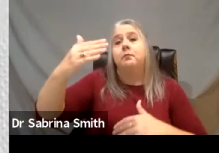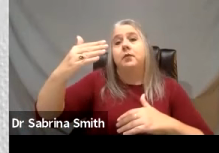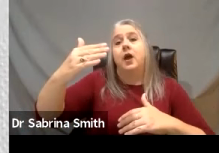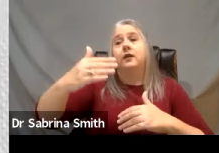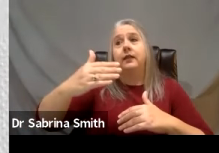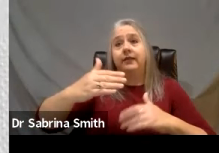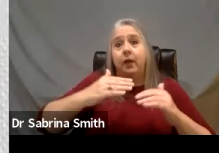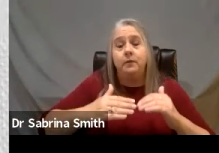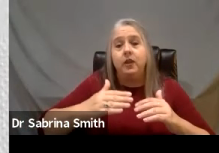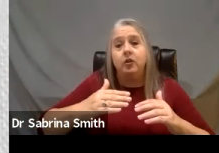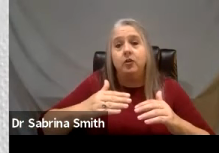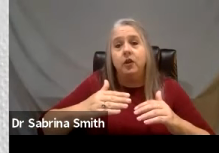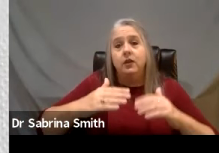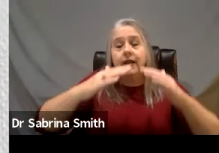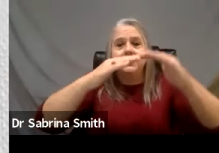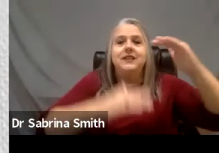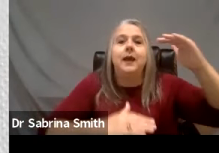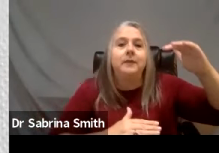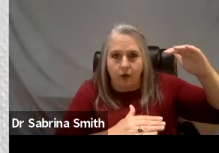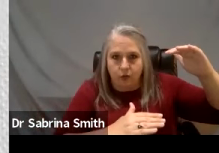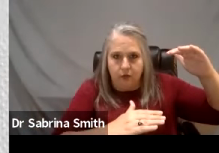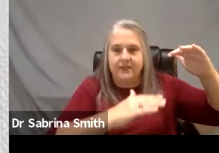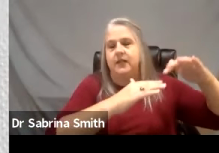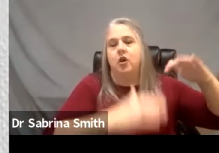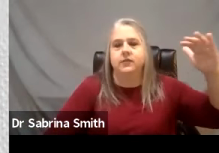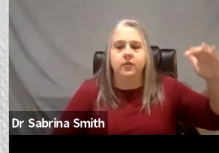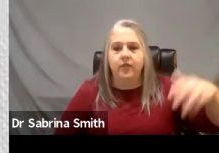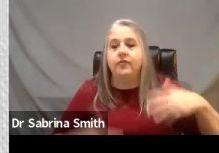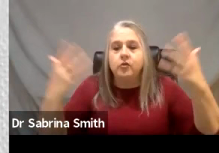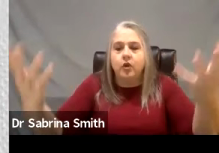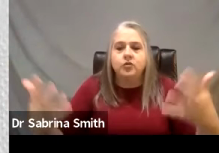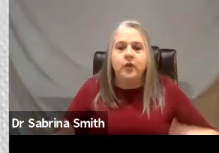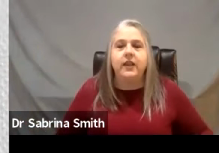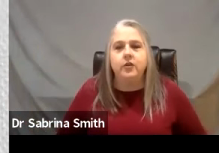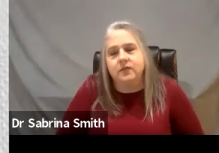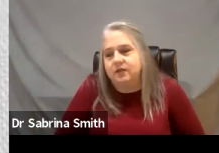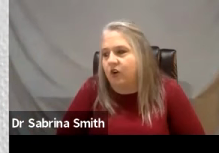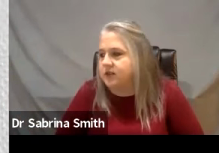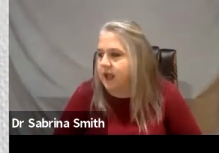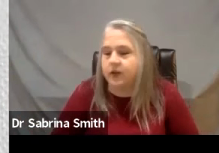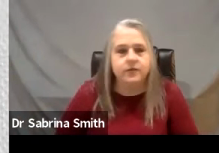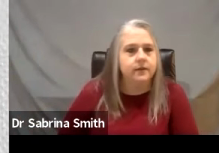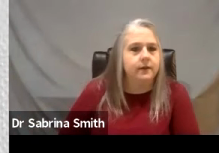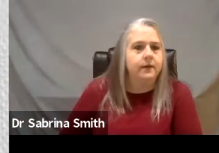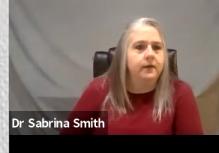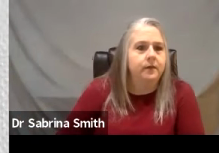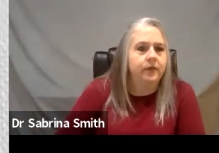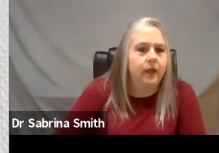step. Like that would be your next step down would be TED Talks. And then so those are what I use as far as that